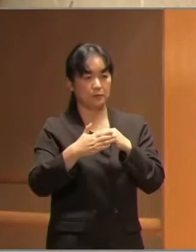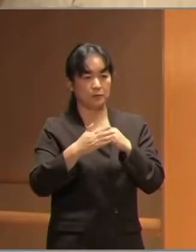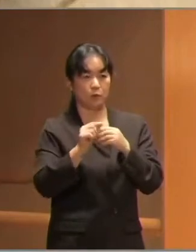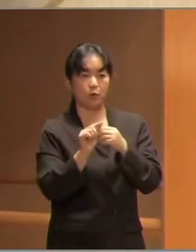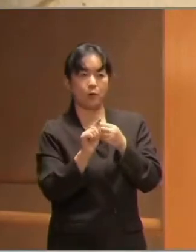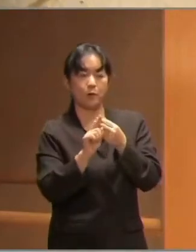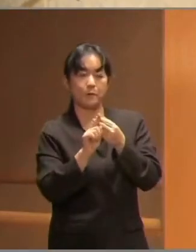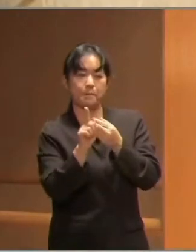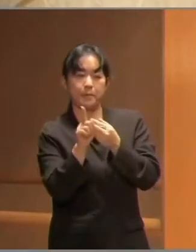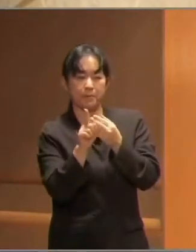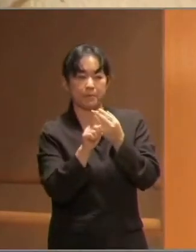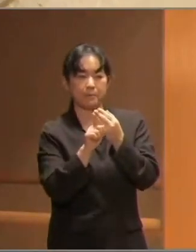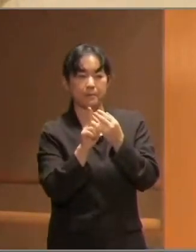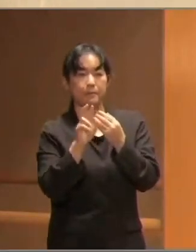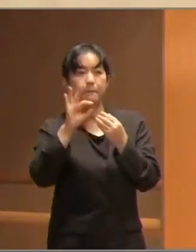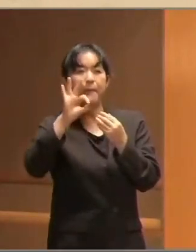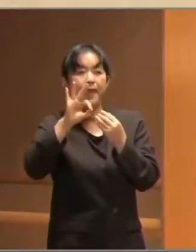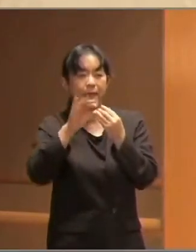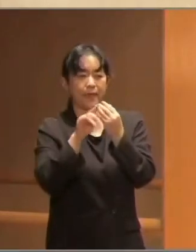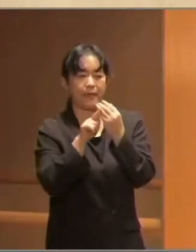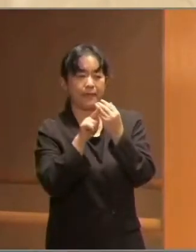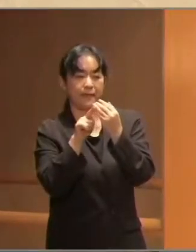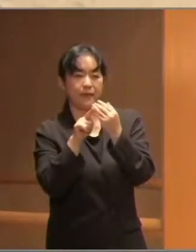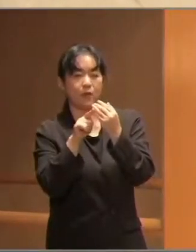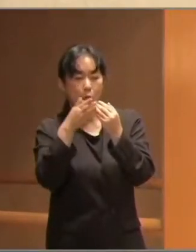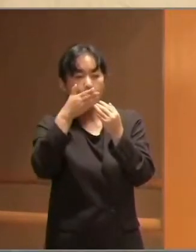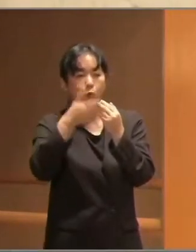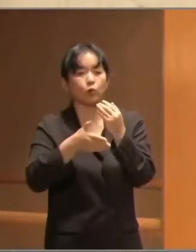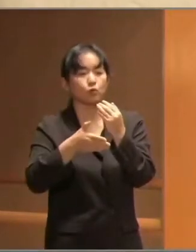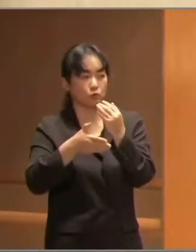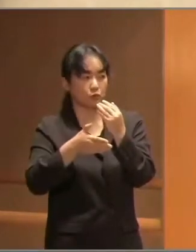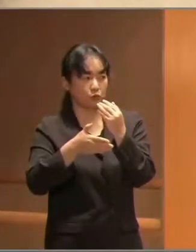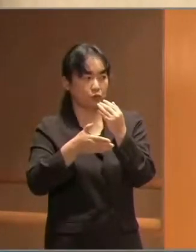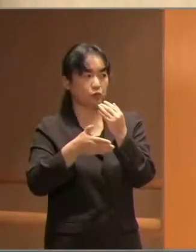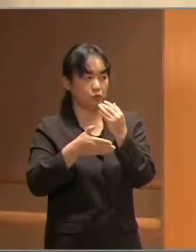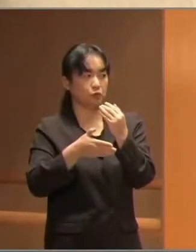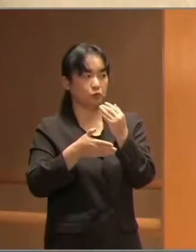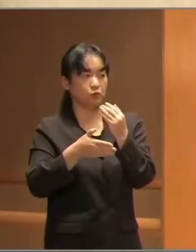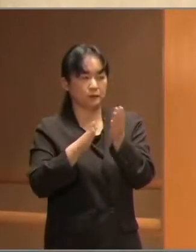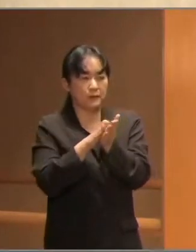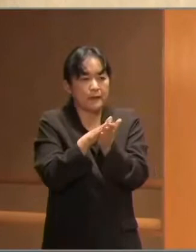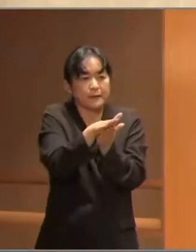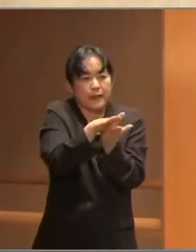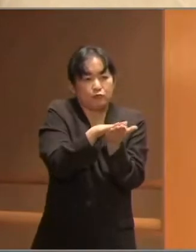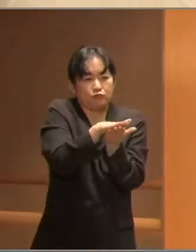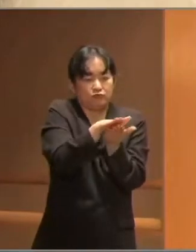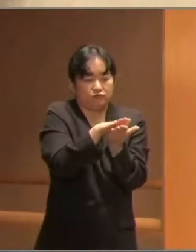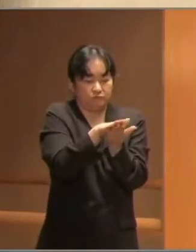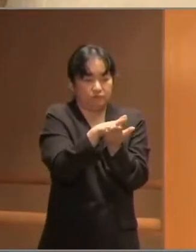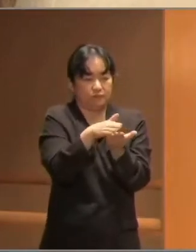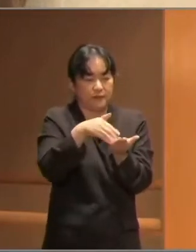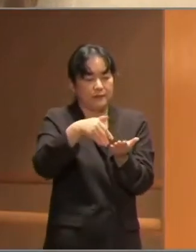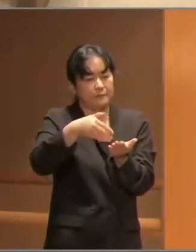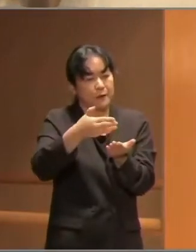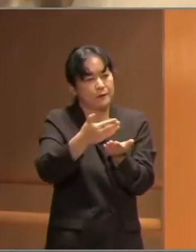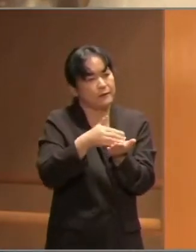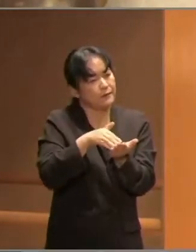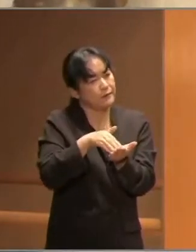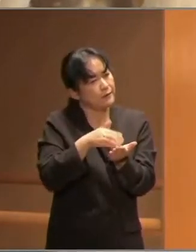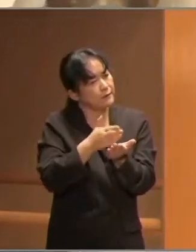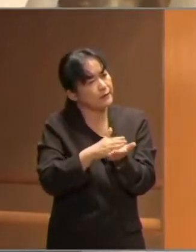of these small bumpy parts, and then we make it smooth. And when